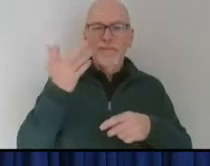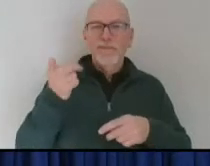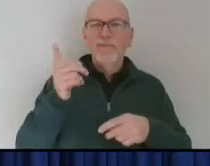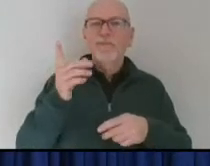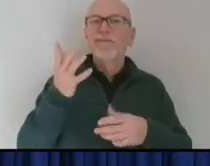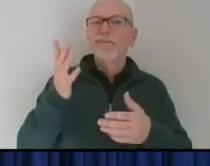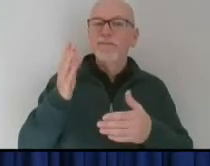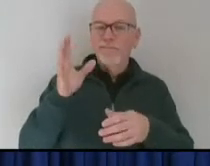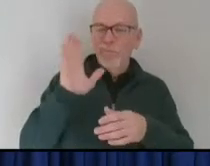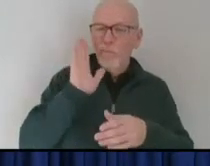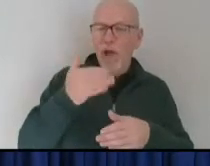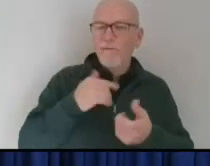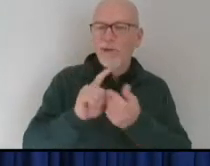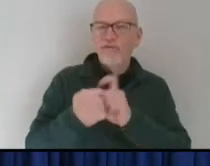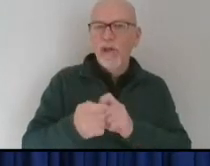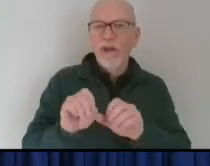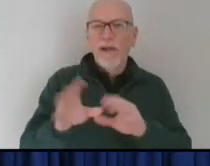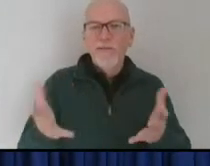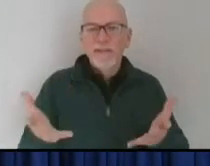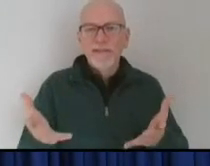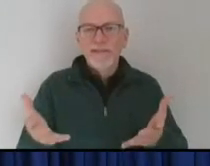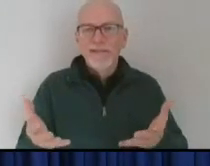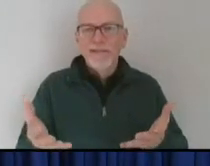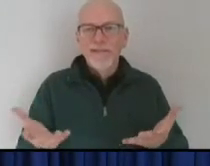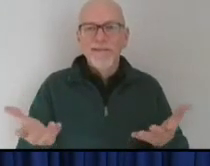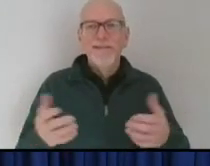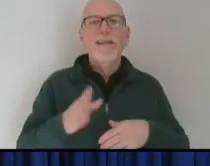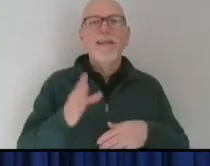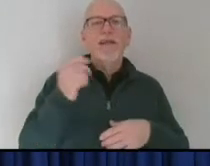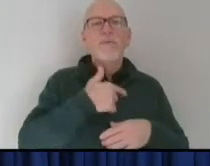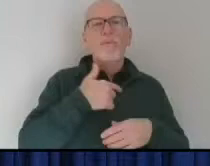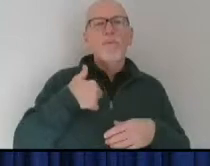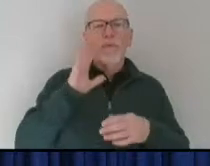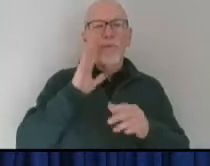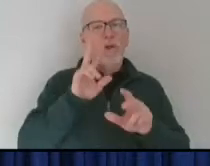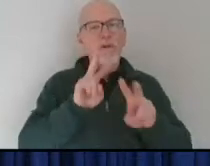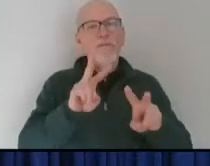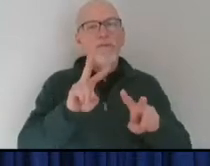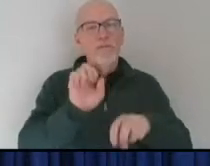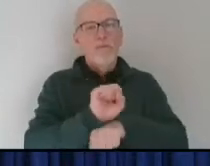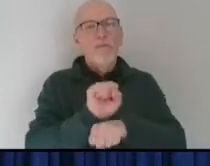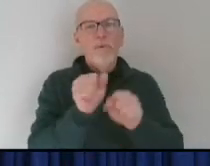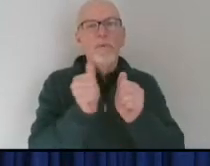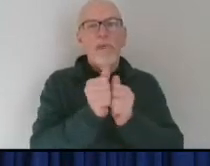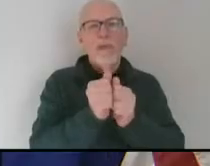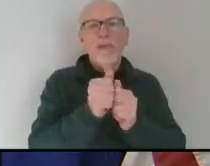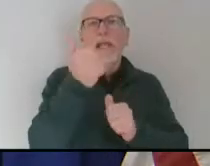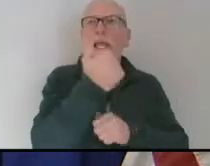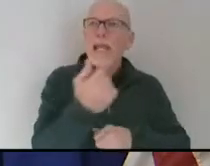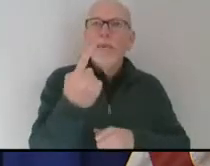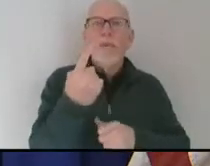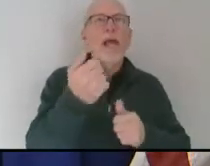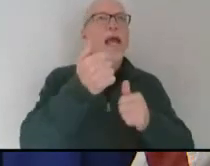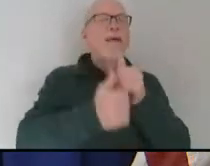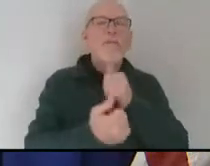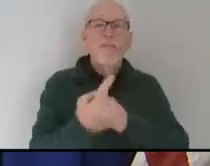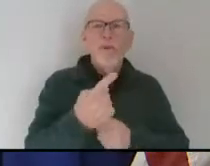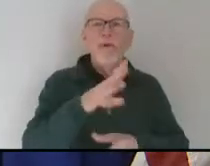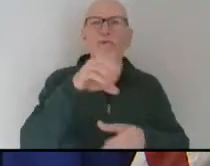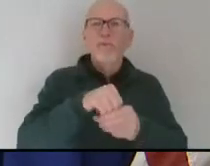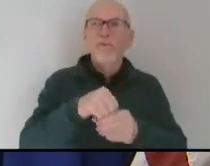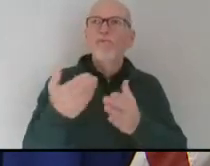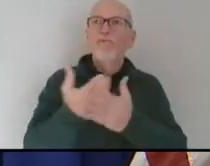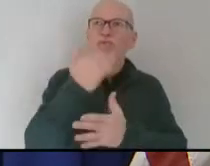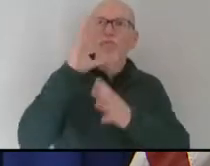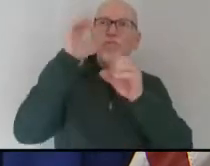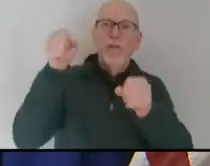That's understandable. And we'll look forward to working with anyone and everyone, including this administration, that's going